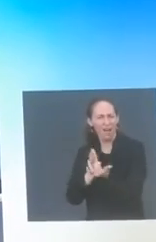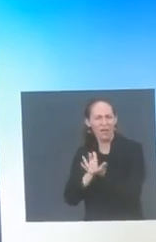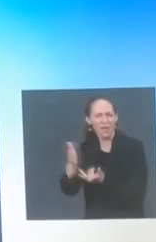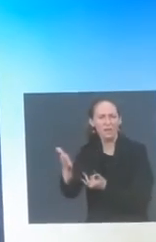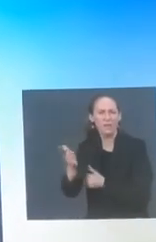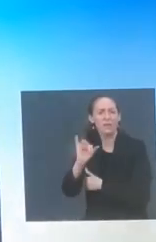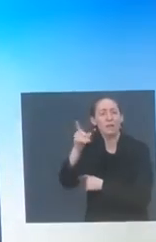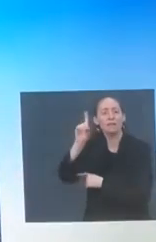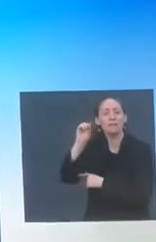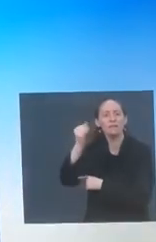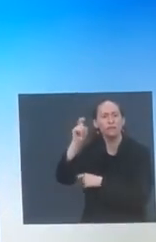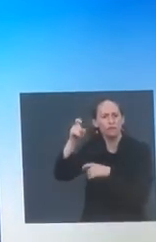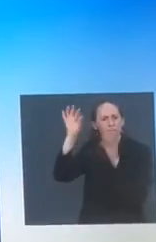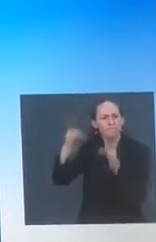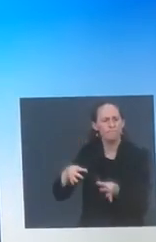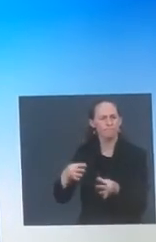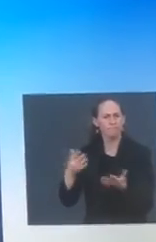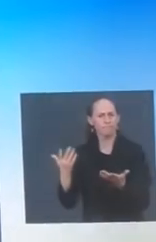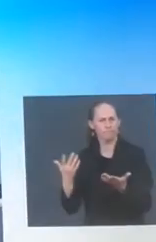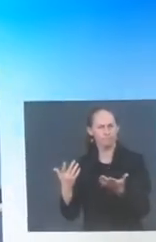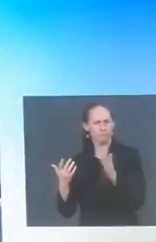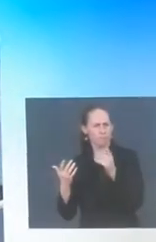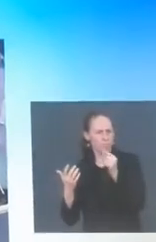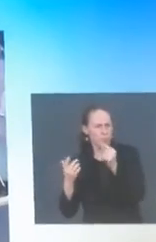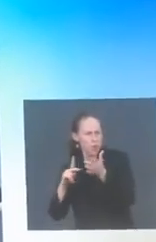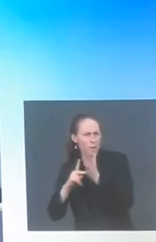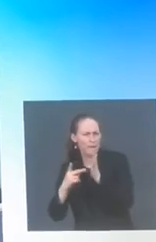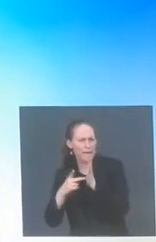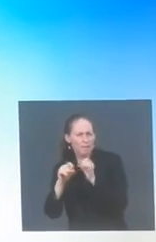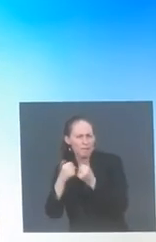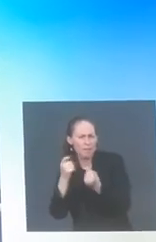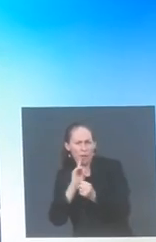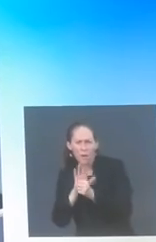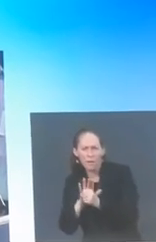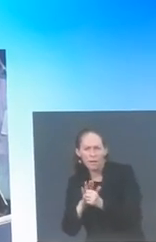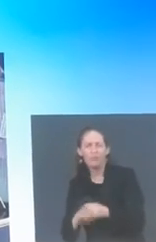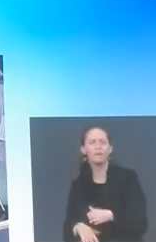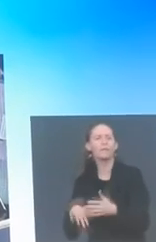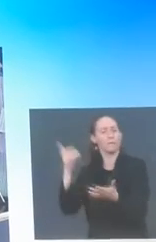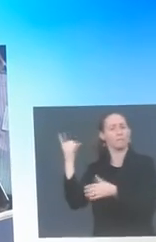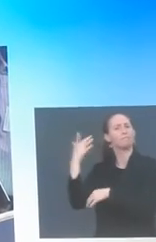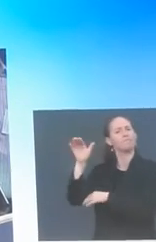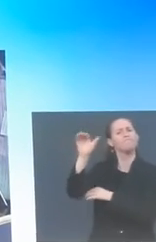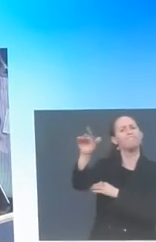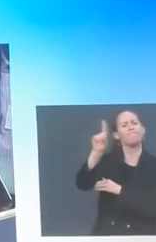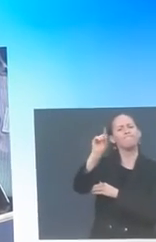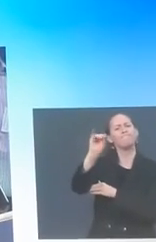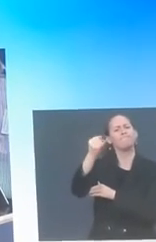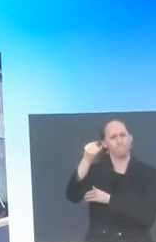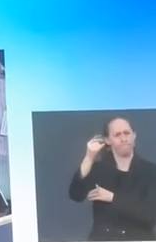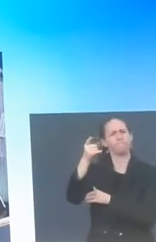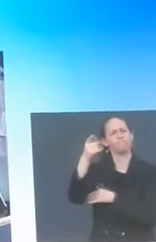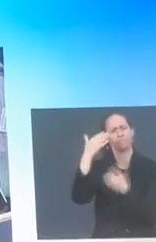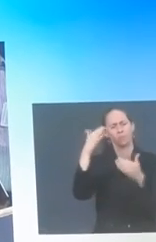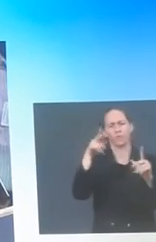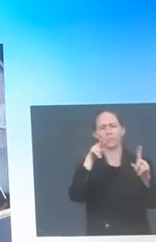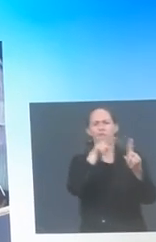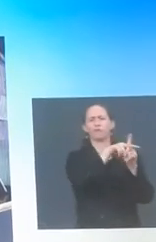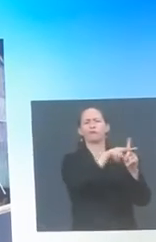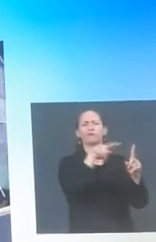bring? How did he break his promise? Well, he was asked if the DOJ should prosecute people who defy January 6th